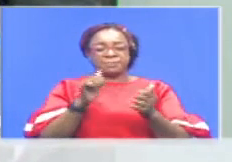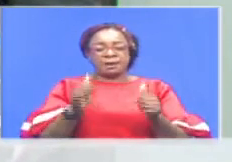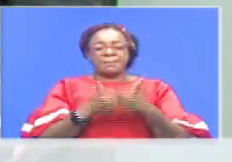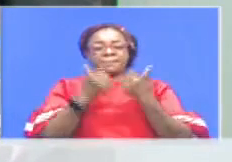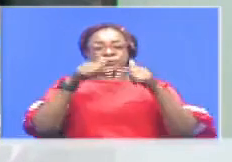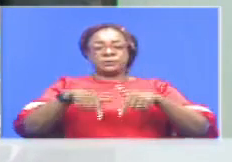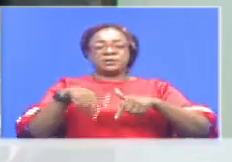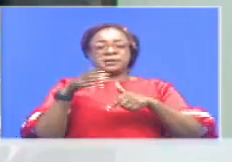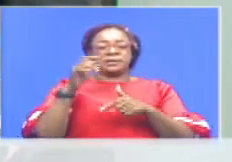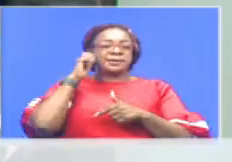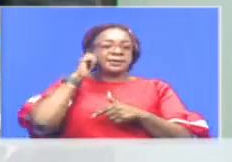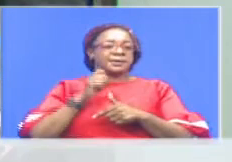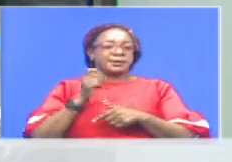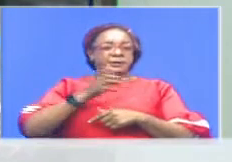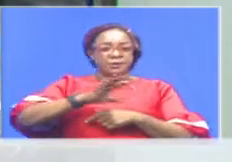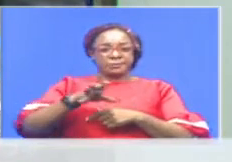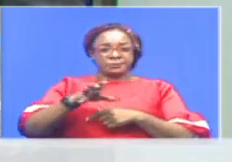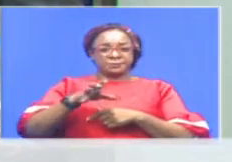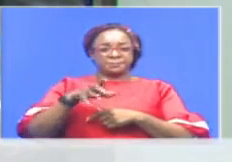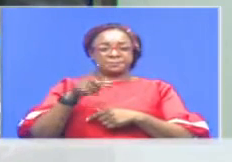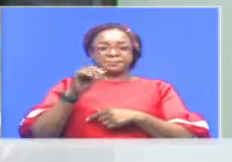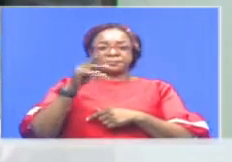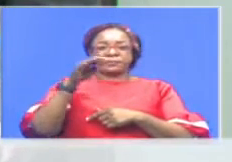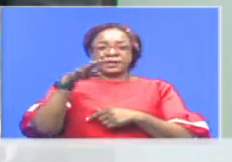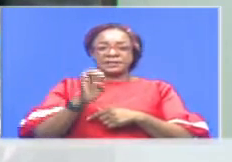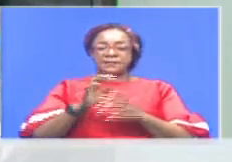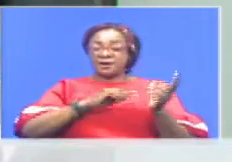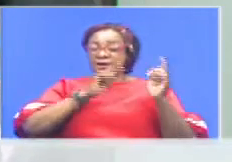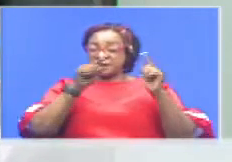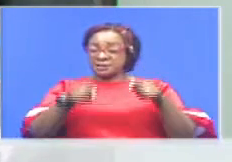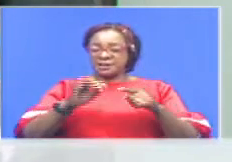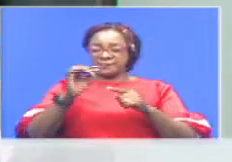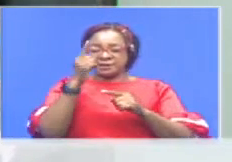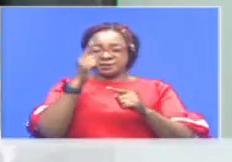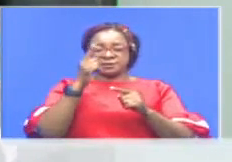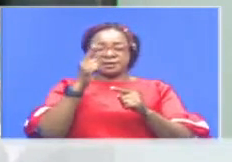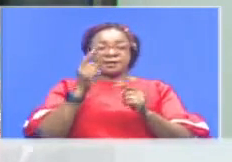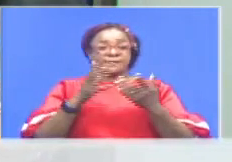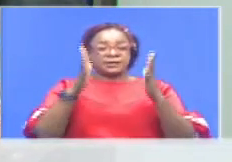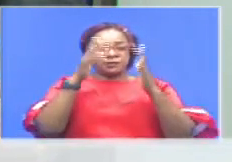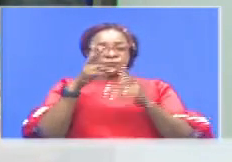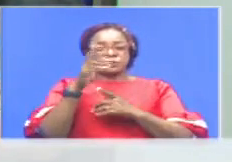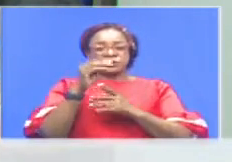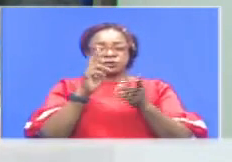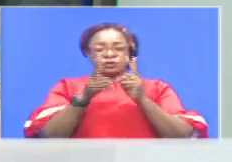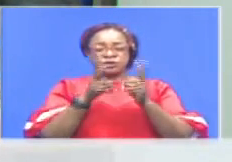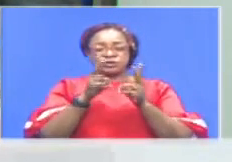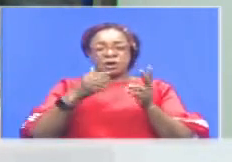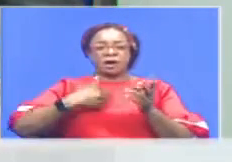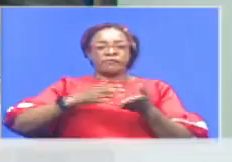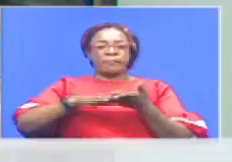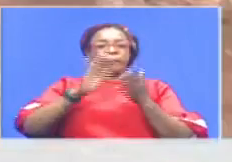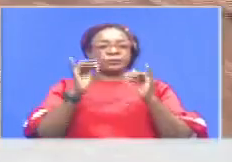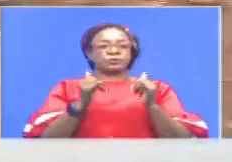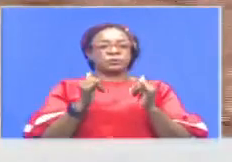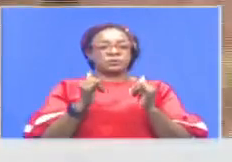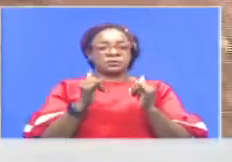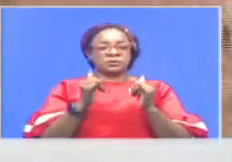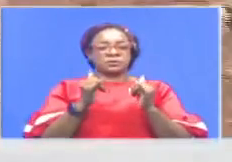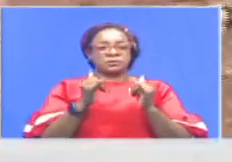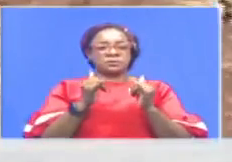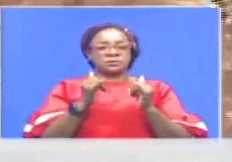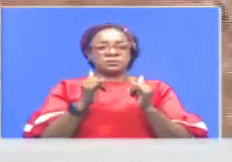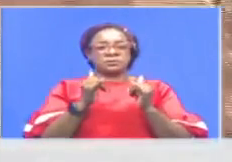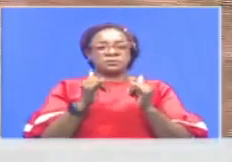in Tinderet, Nandi County. Steve Keter attended the first athletics event of 2022 and brings us this report.